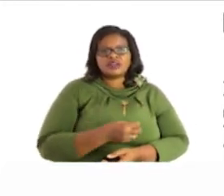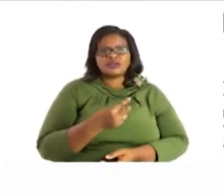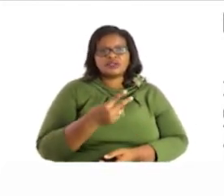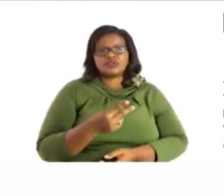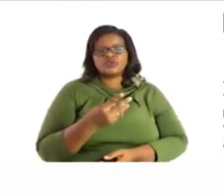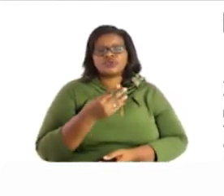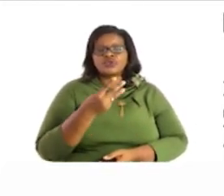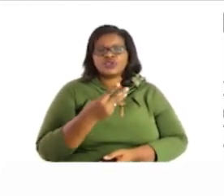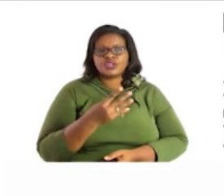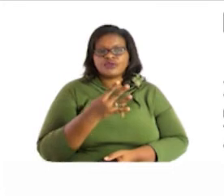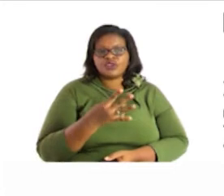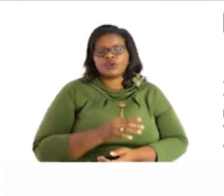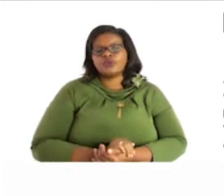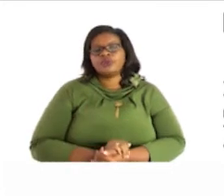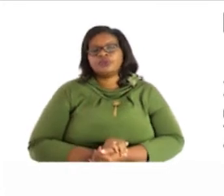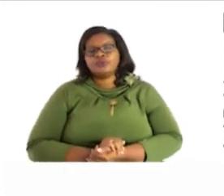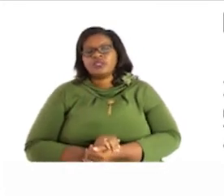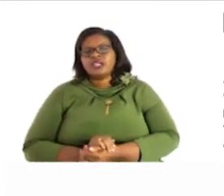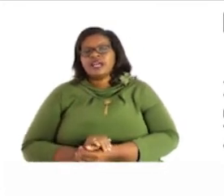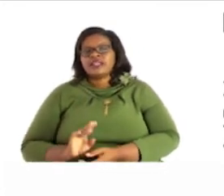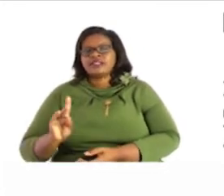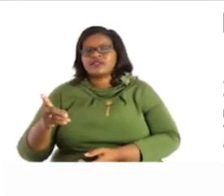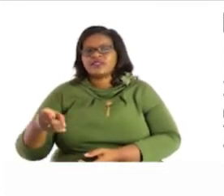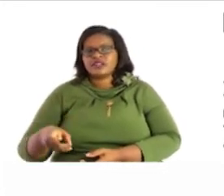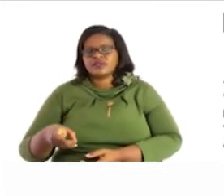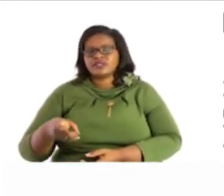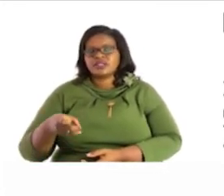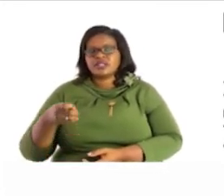7,234 and